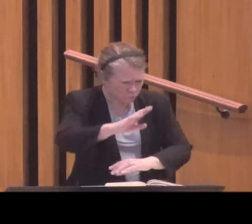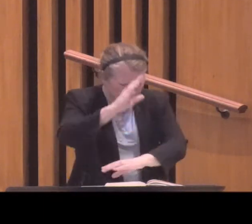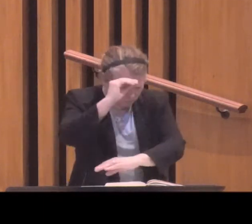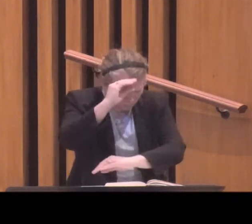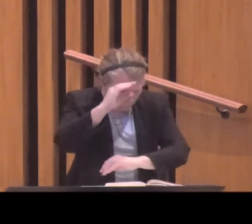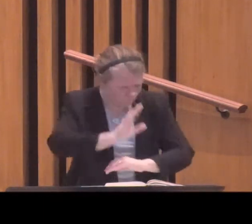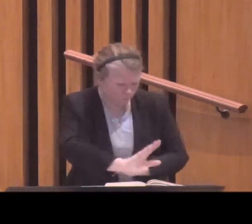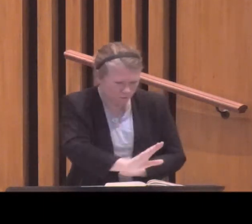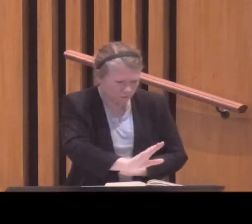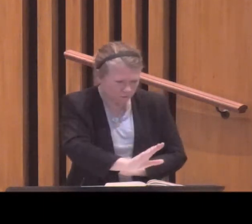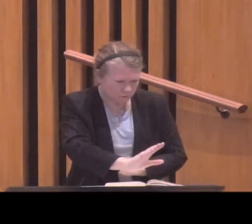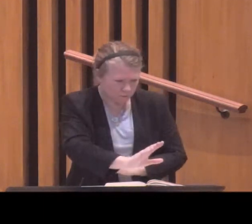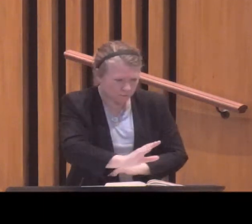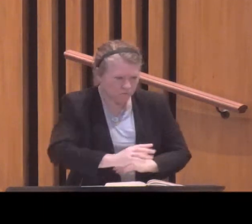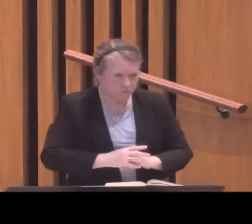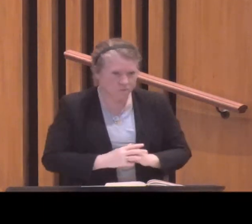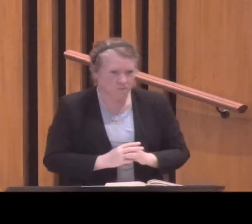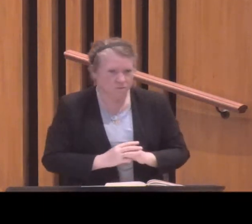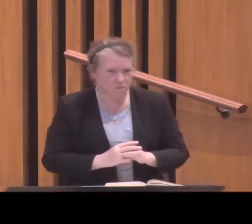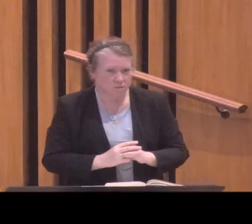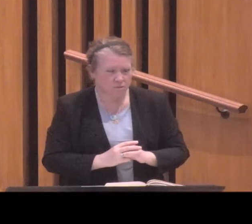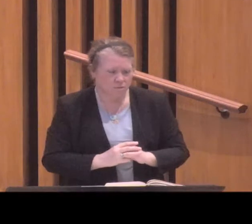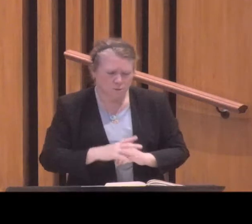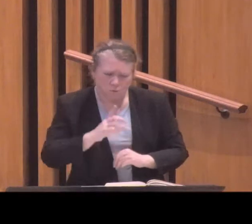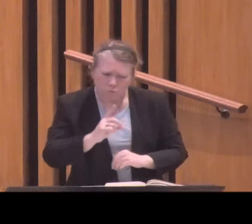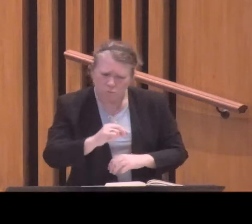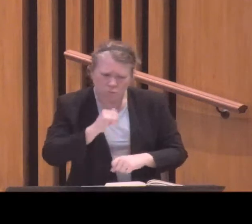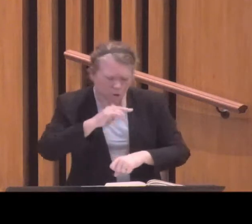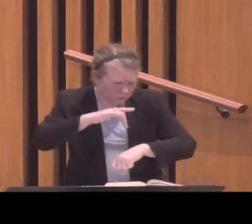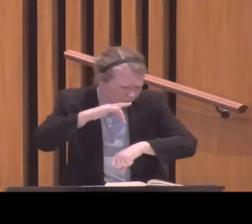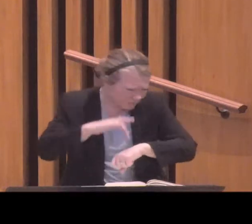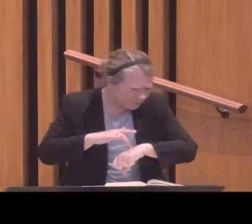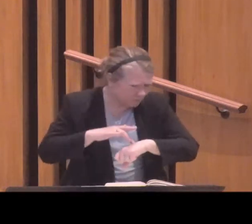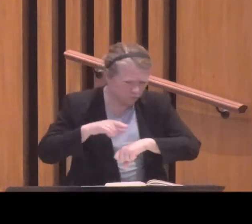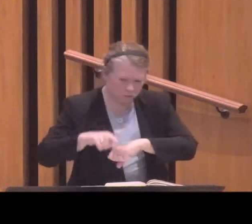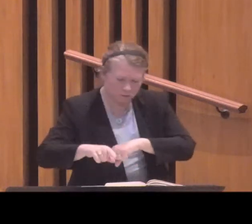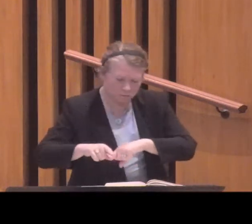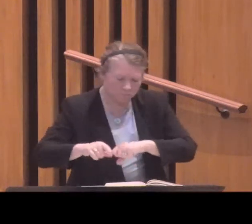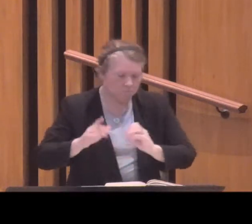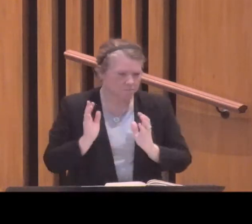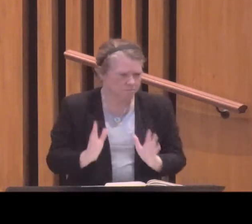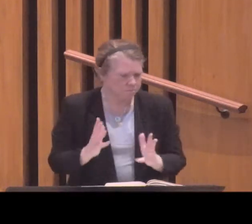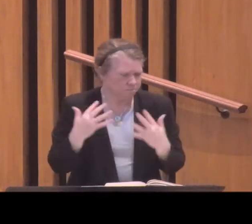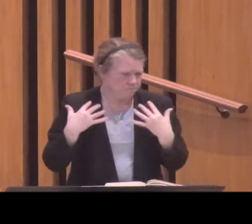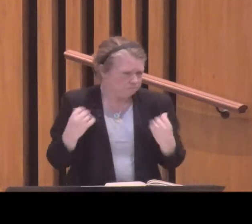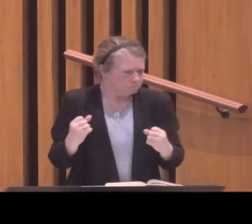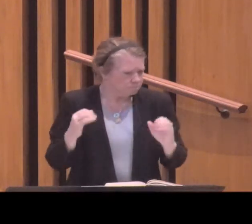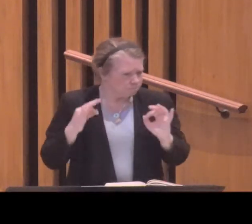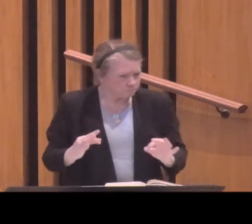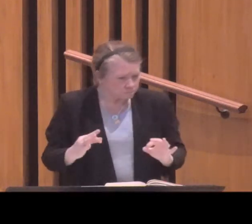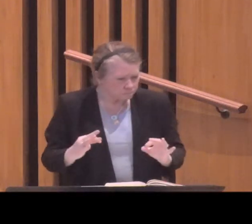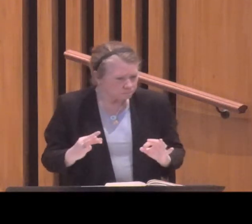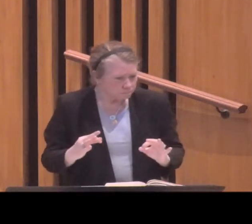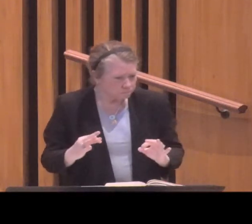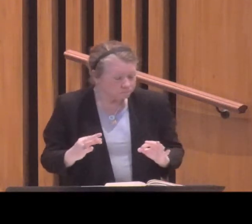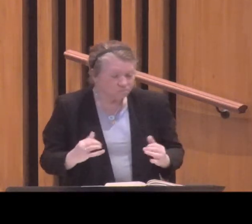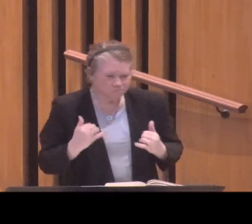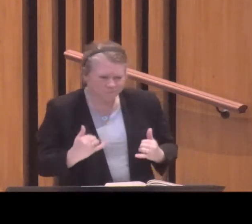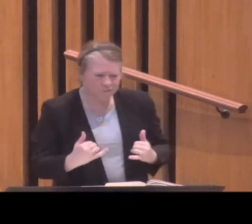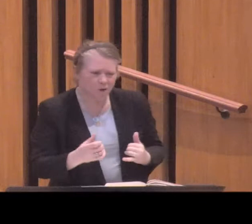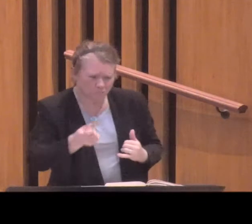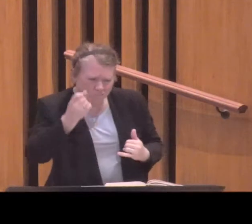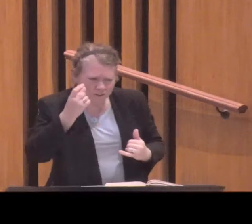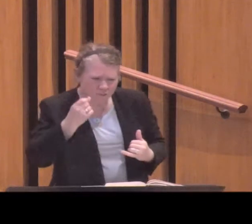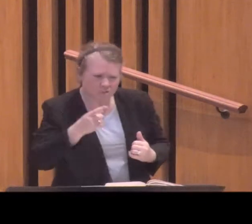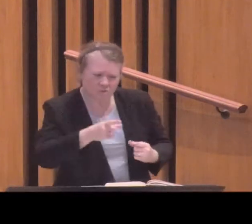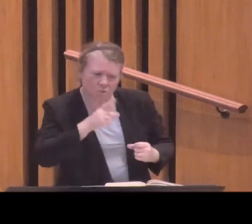boy, said the messenger. Do not do the least thing to him. I know now how devoted you are to